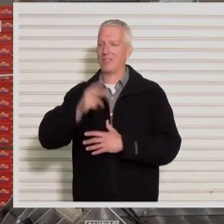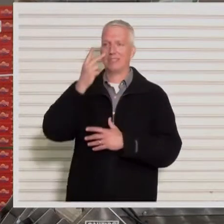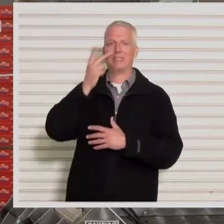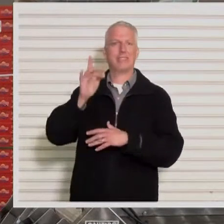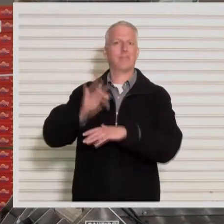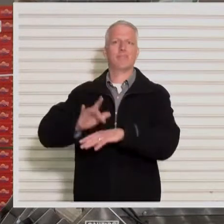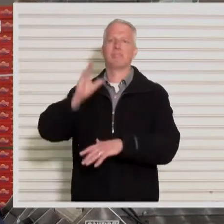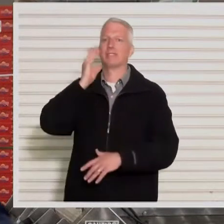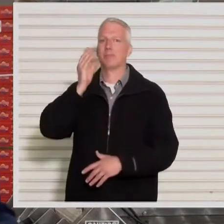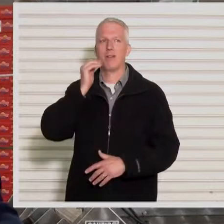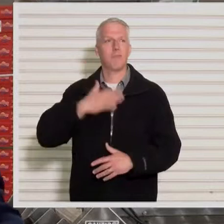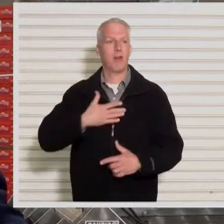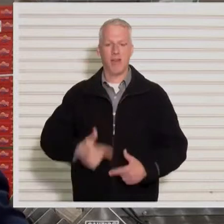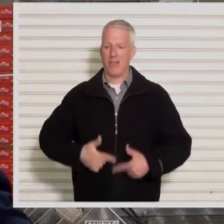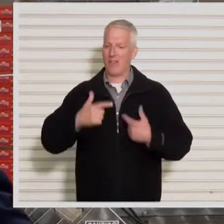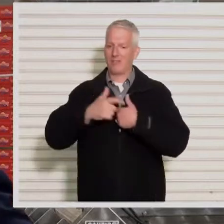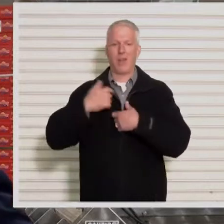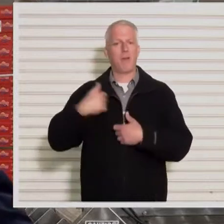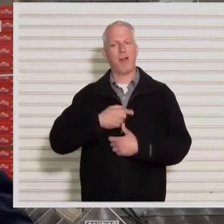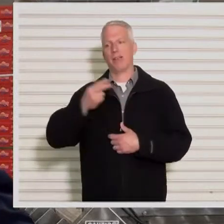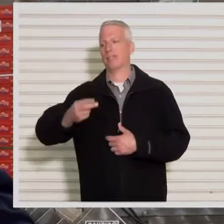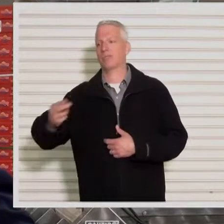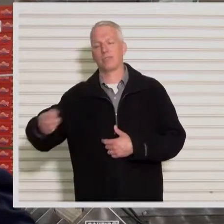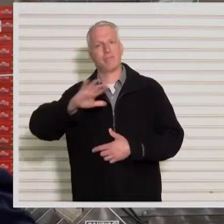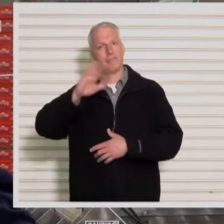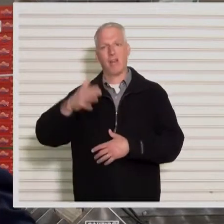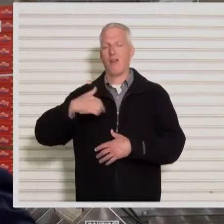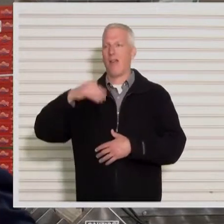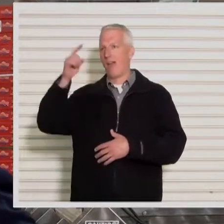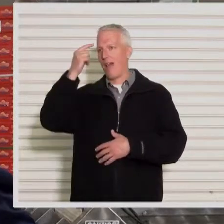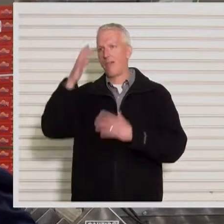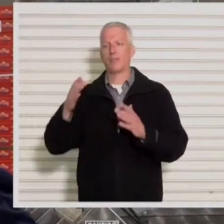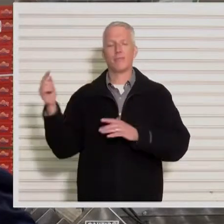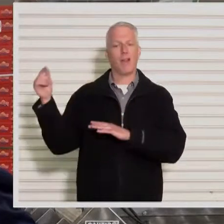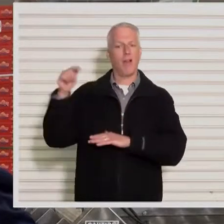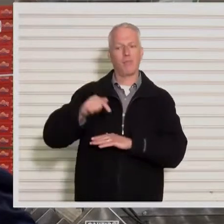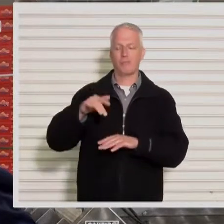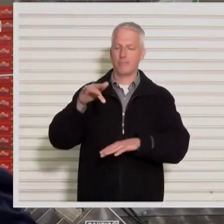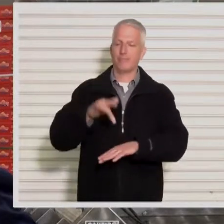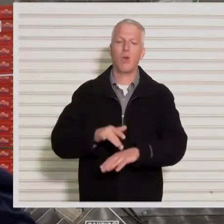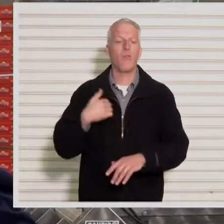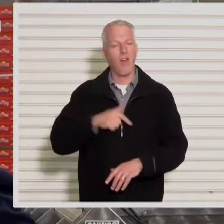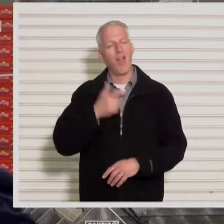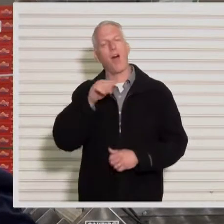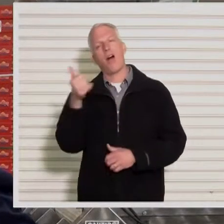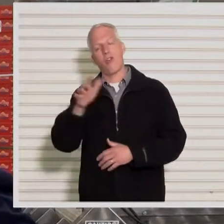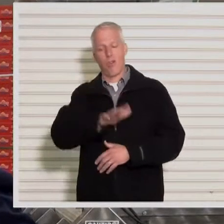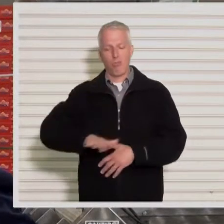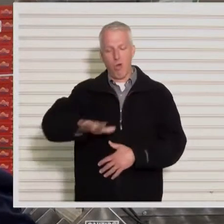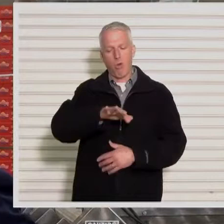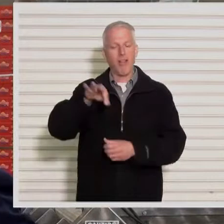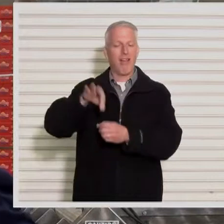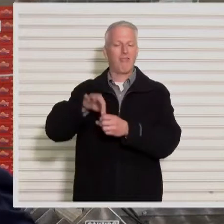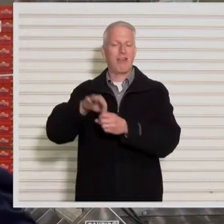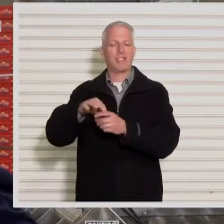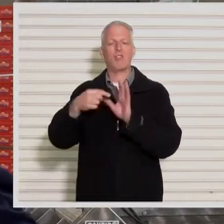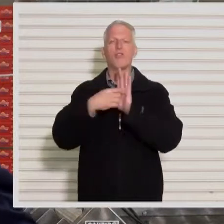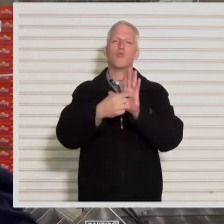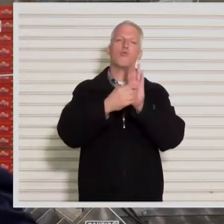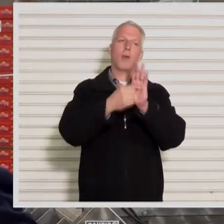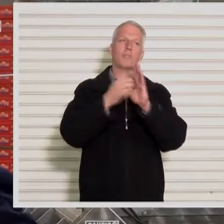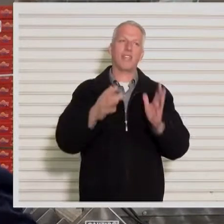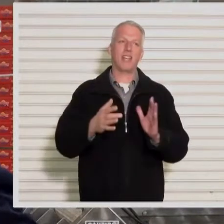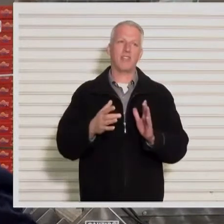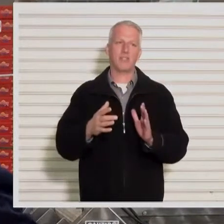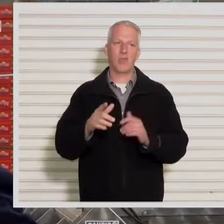my lifetime and I think in our history. We have had other local elected representatives who